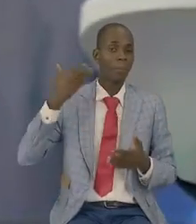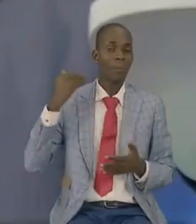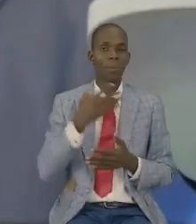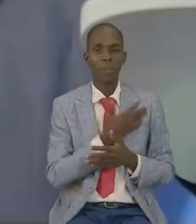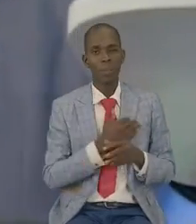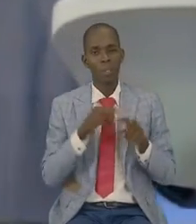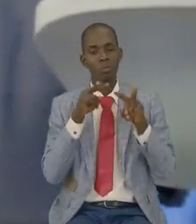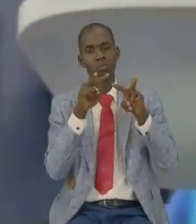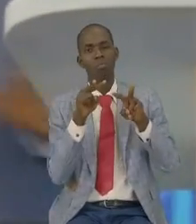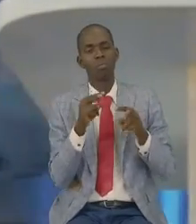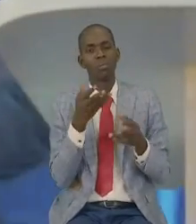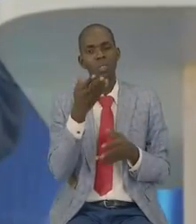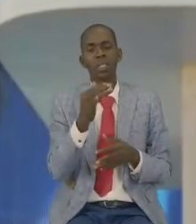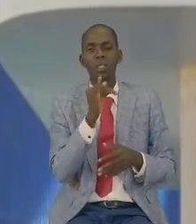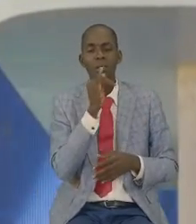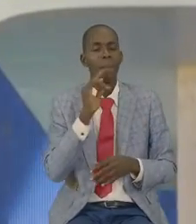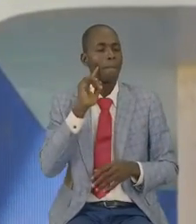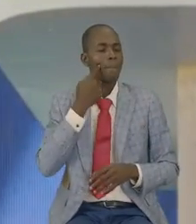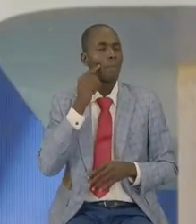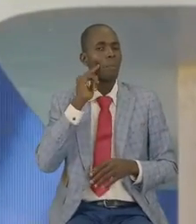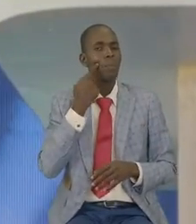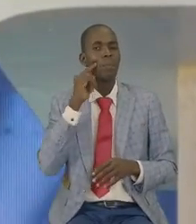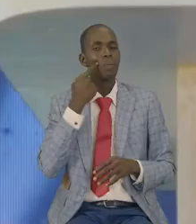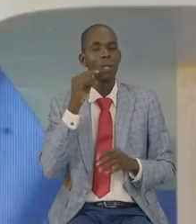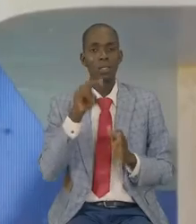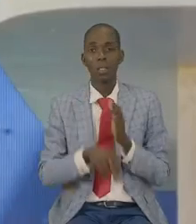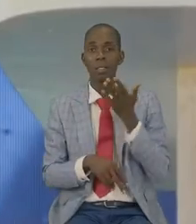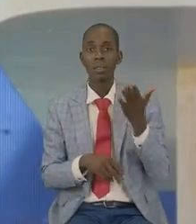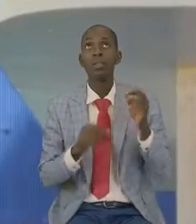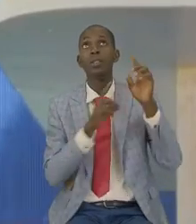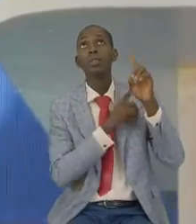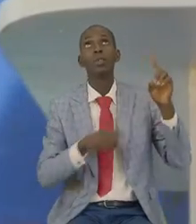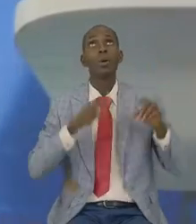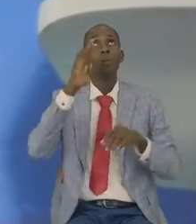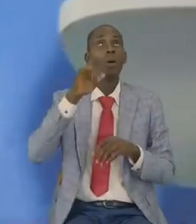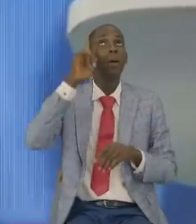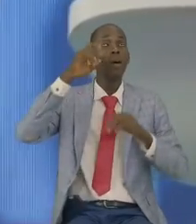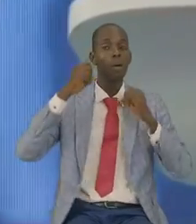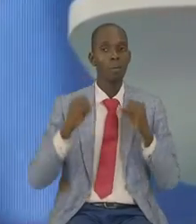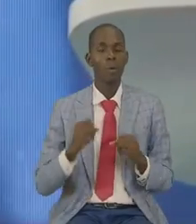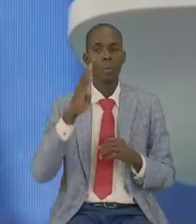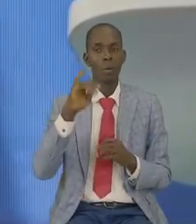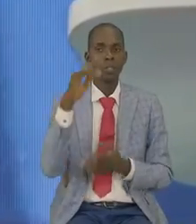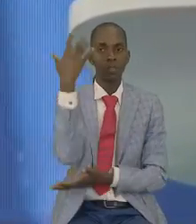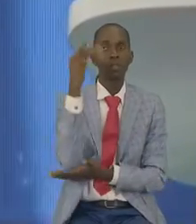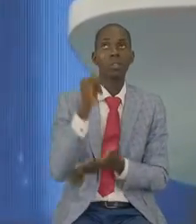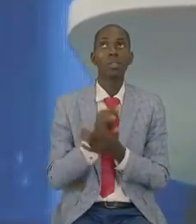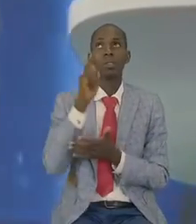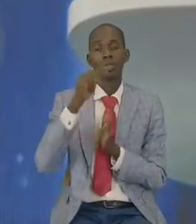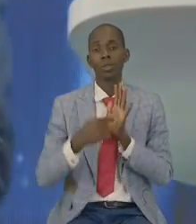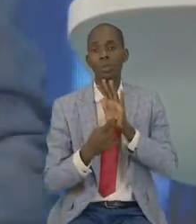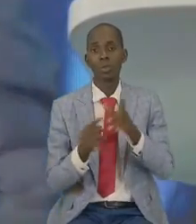was bitterness there, the Lord, by his power and by the tree that he reveals to us,